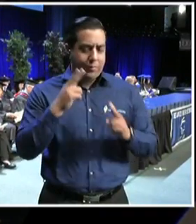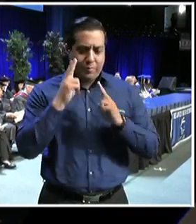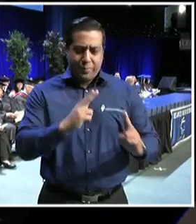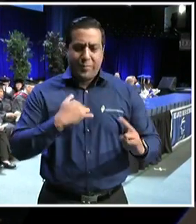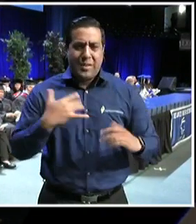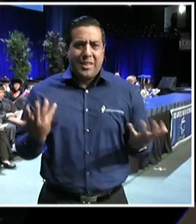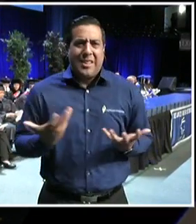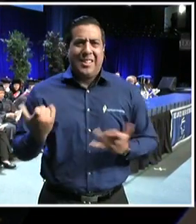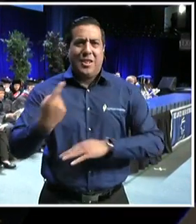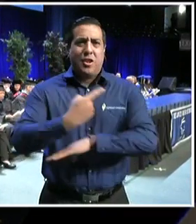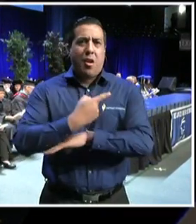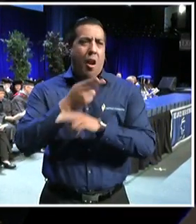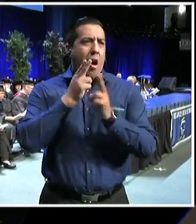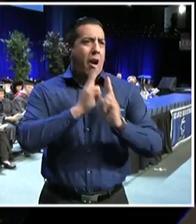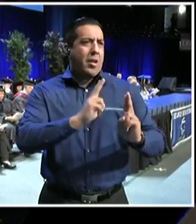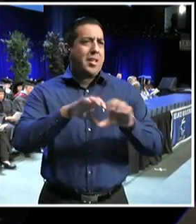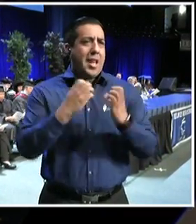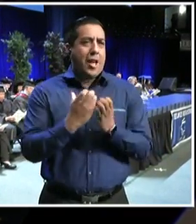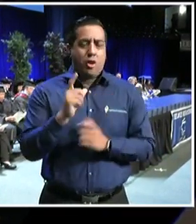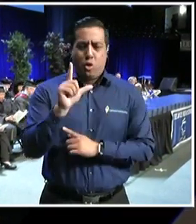today honoring the class of